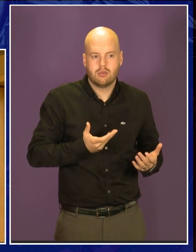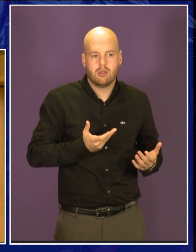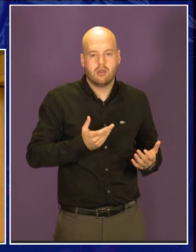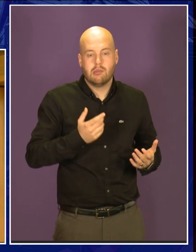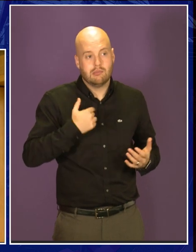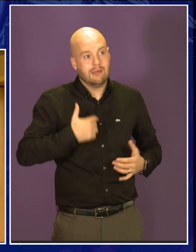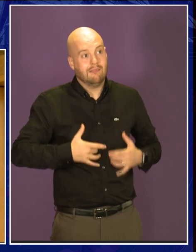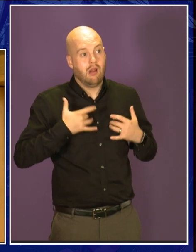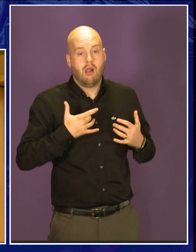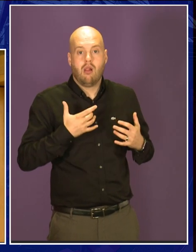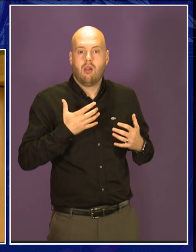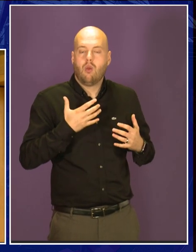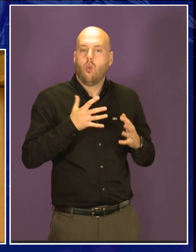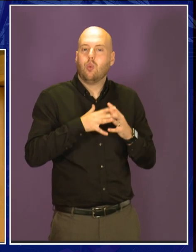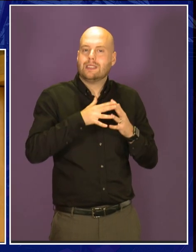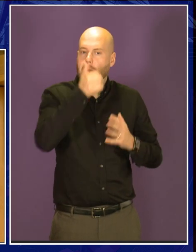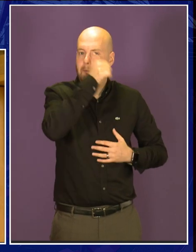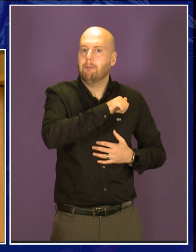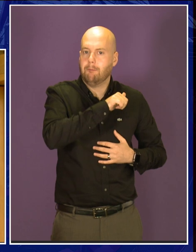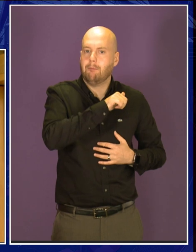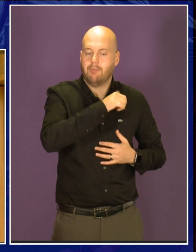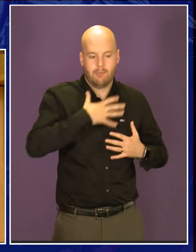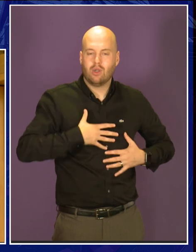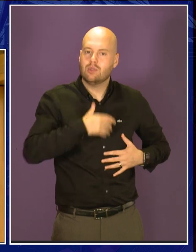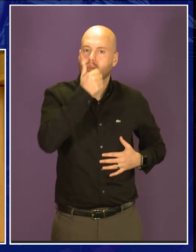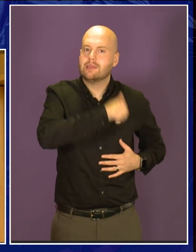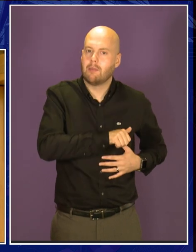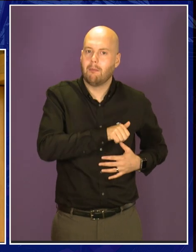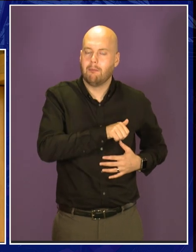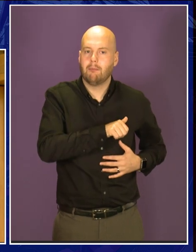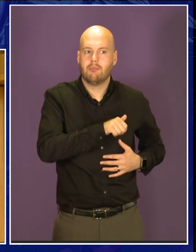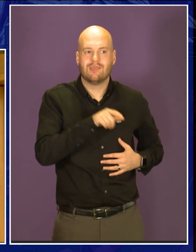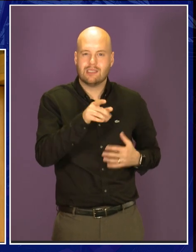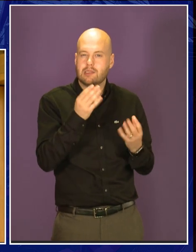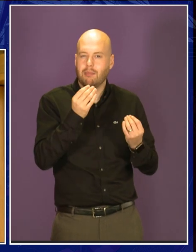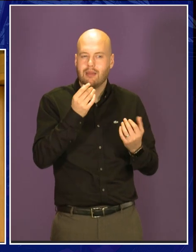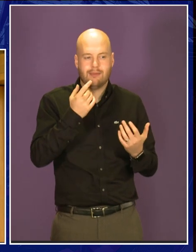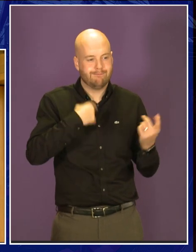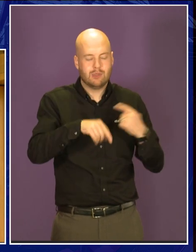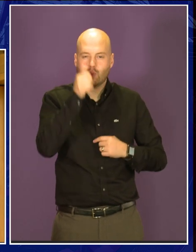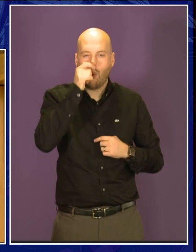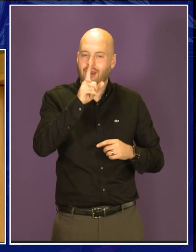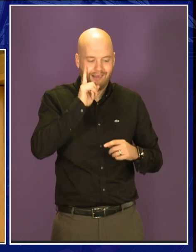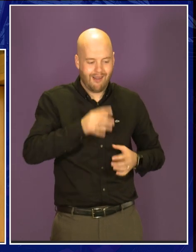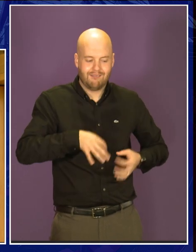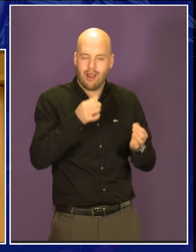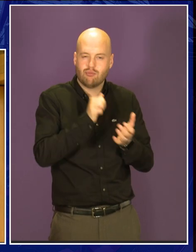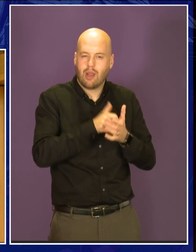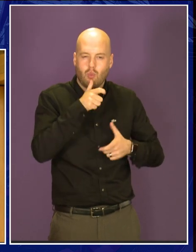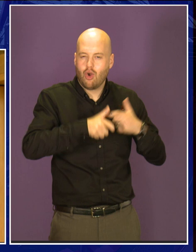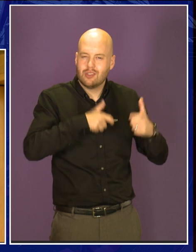kind of a wisdom, an embodied wisdom. Again, something you know that, but you cannot put in words.